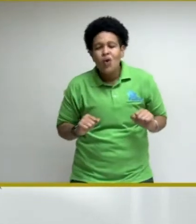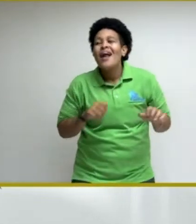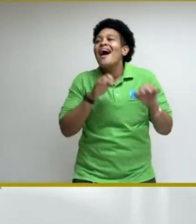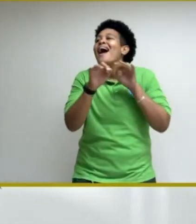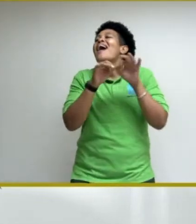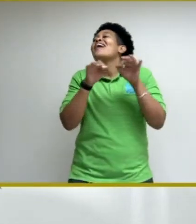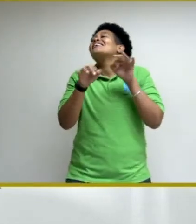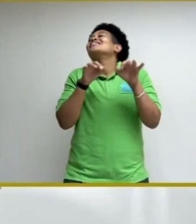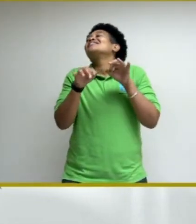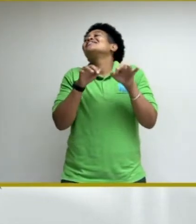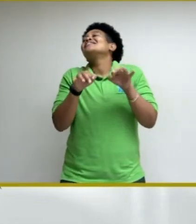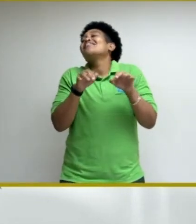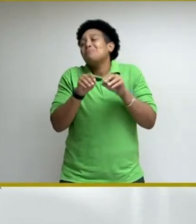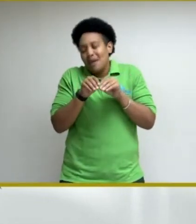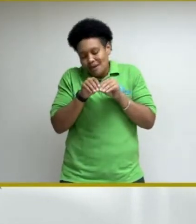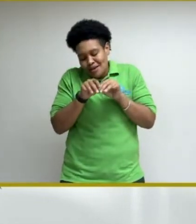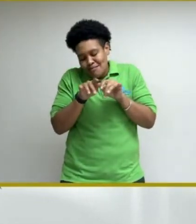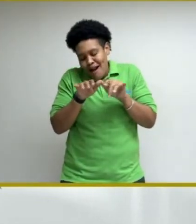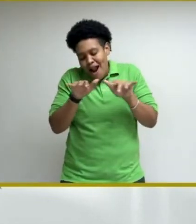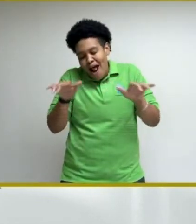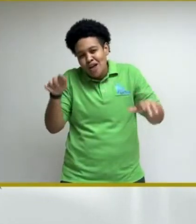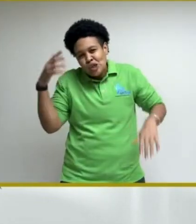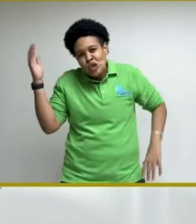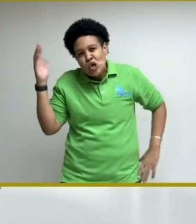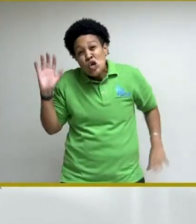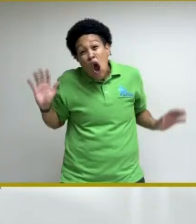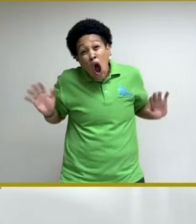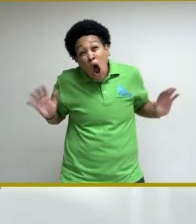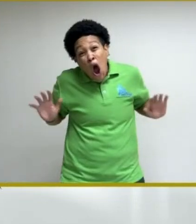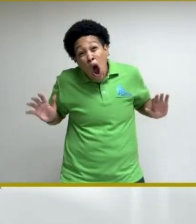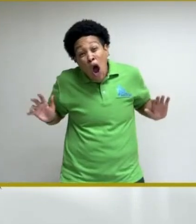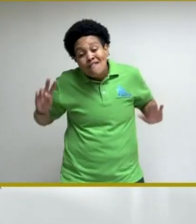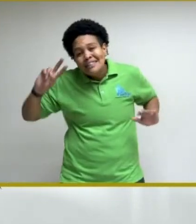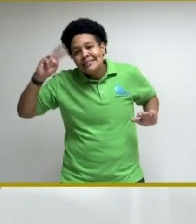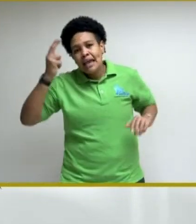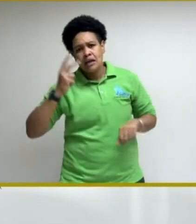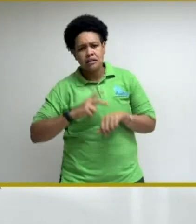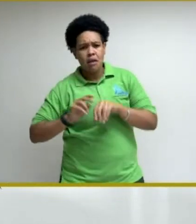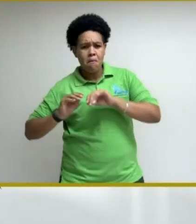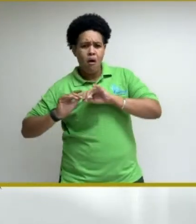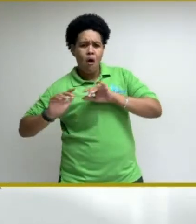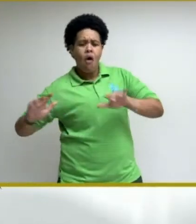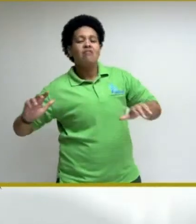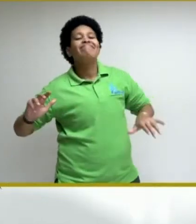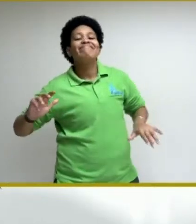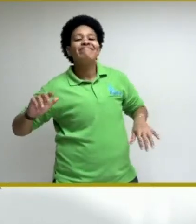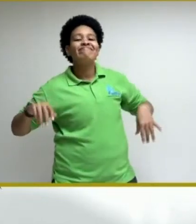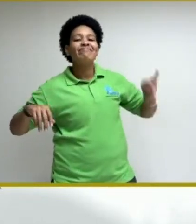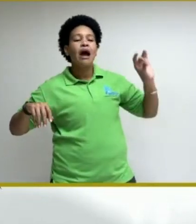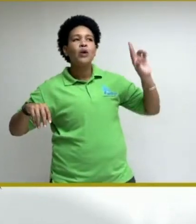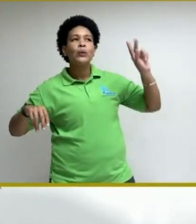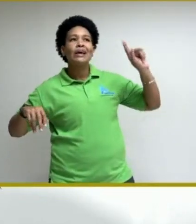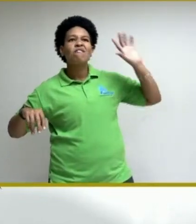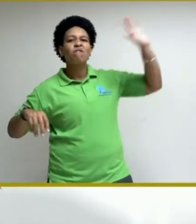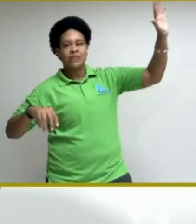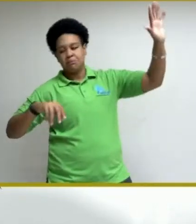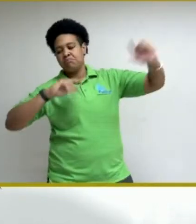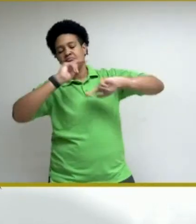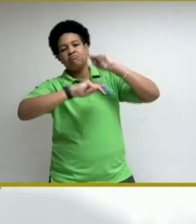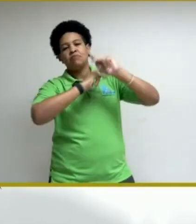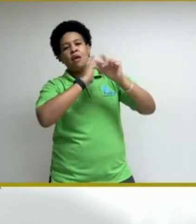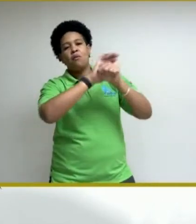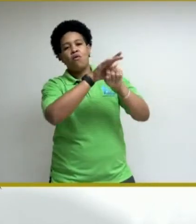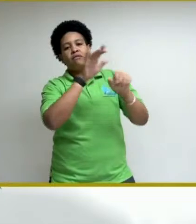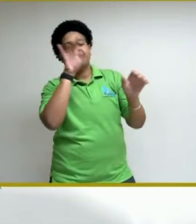of spread that we have experienced on the second wave or the second surge. And that is